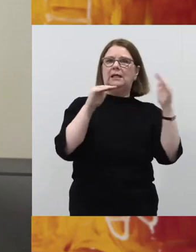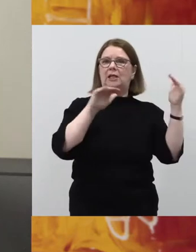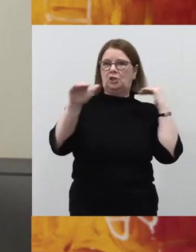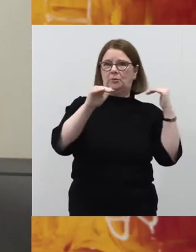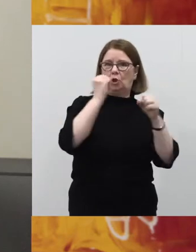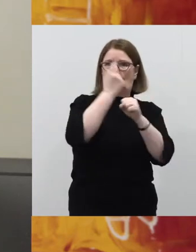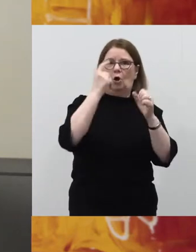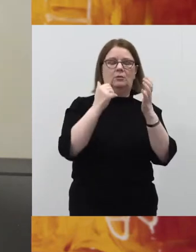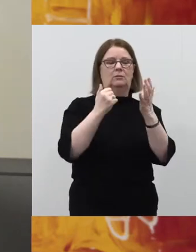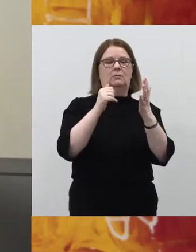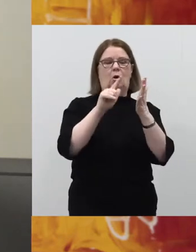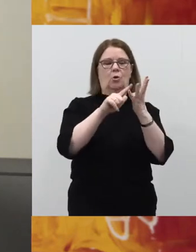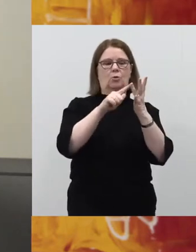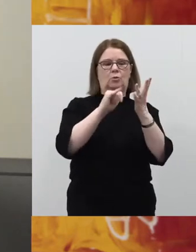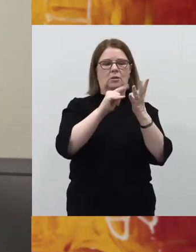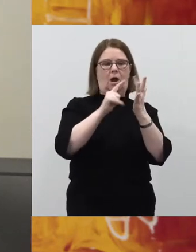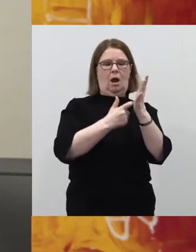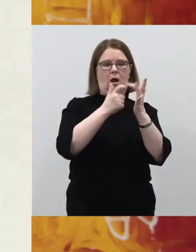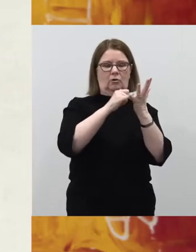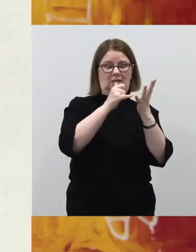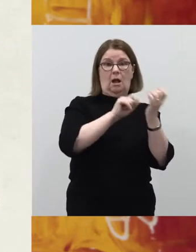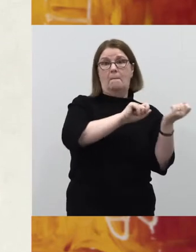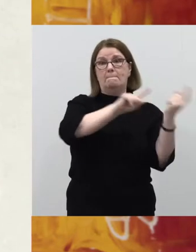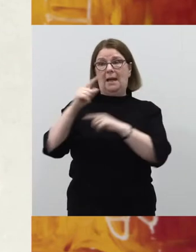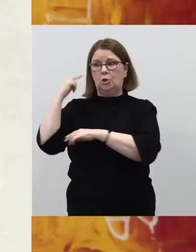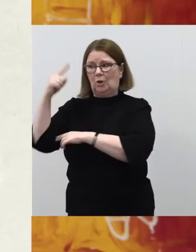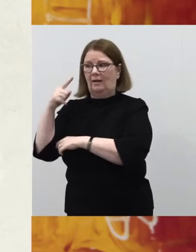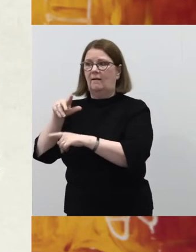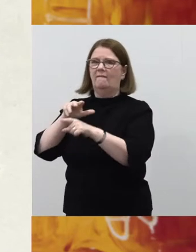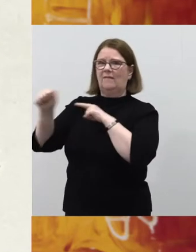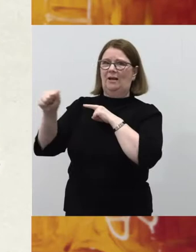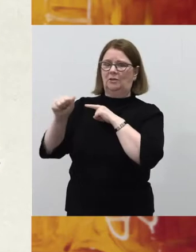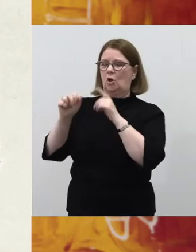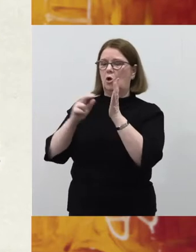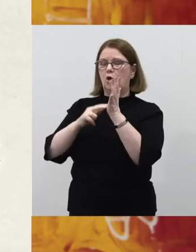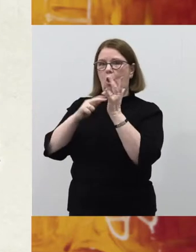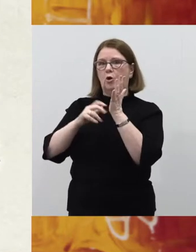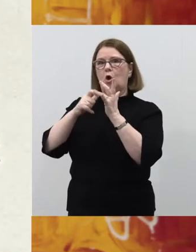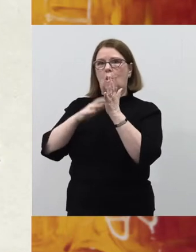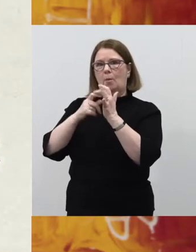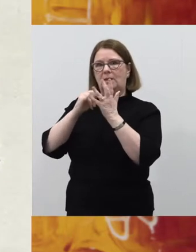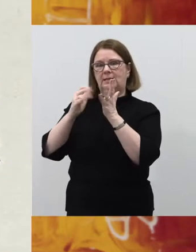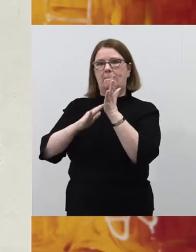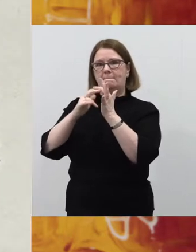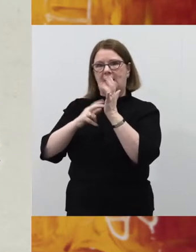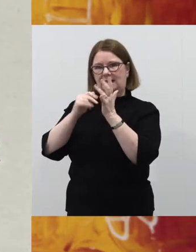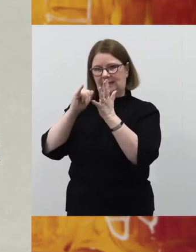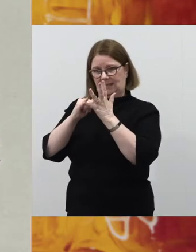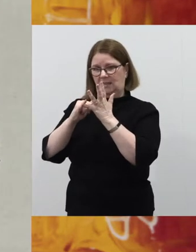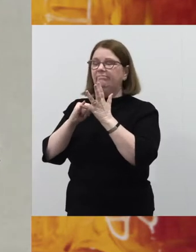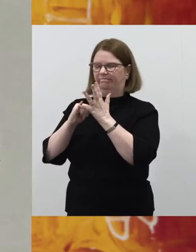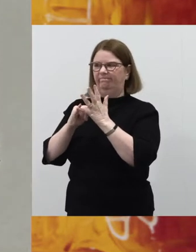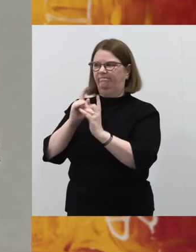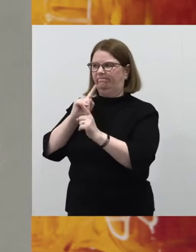spoke to him, urging him to kill the devil who had taken the form of his poor father. I'm sure we can all sympathise with Dadd and